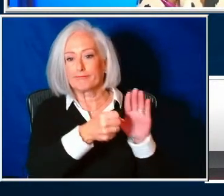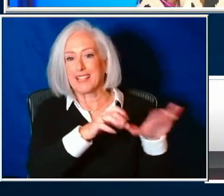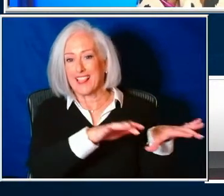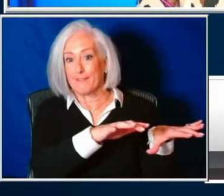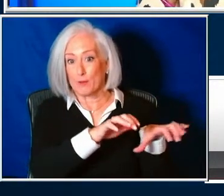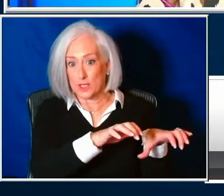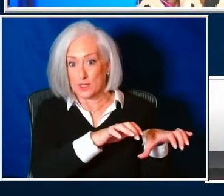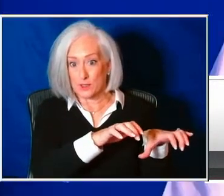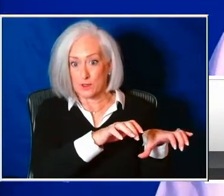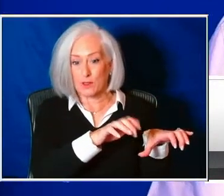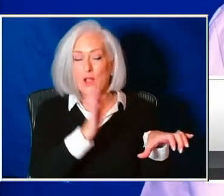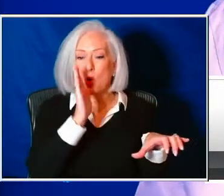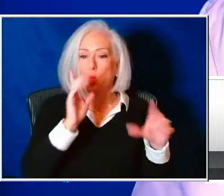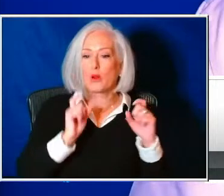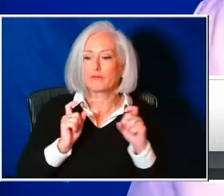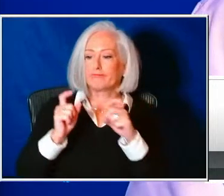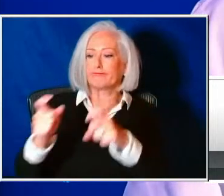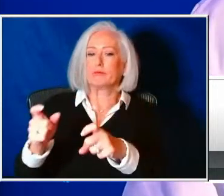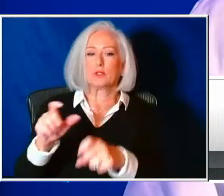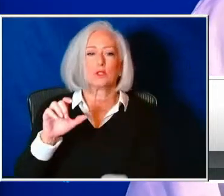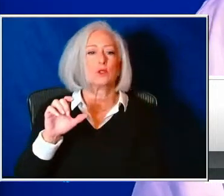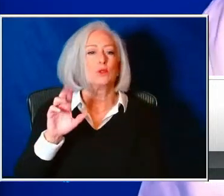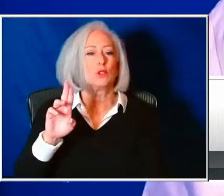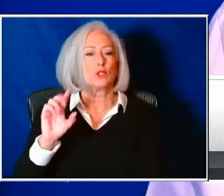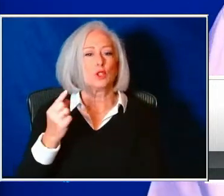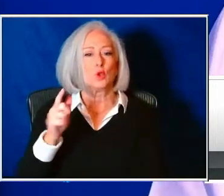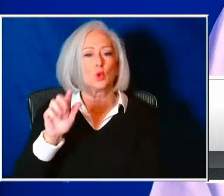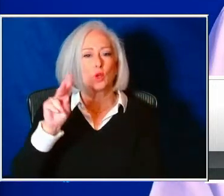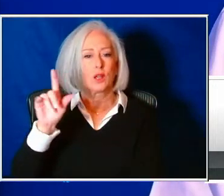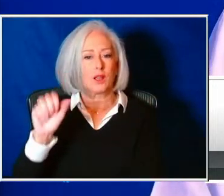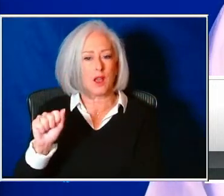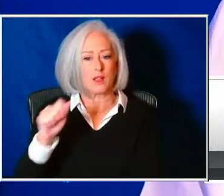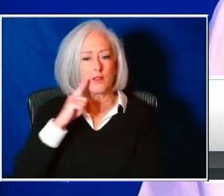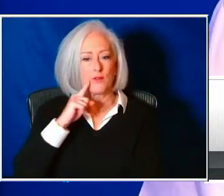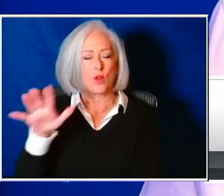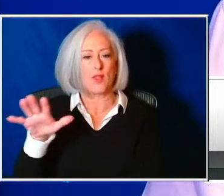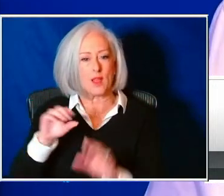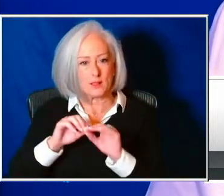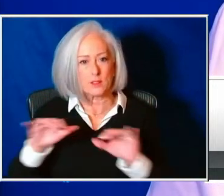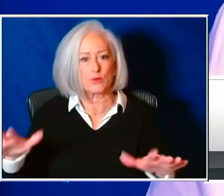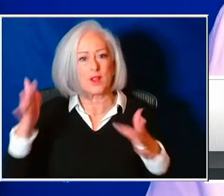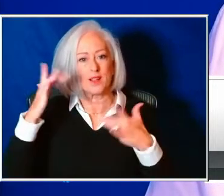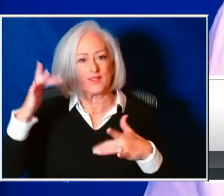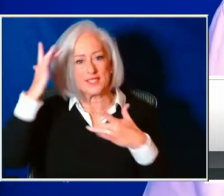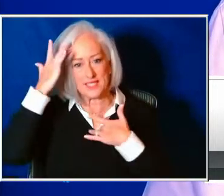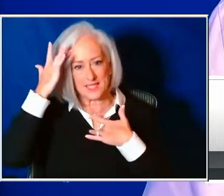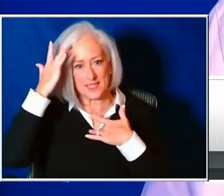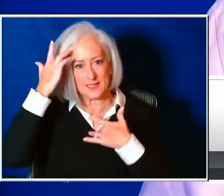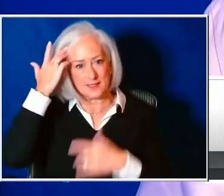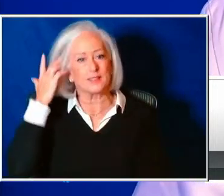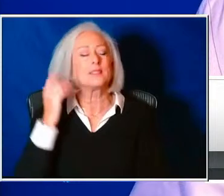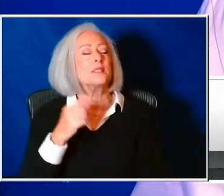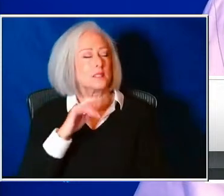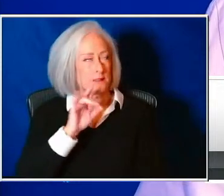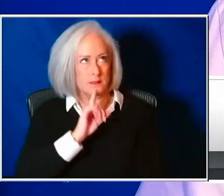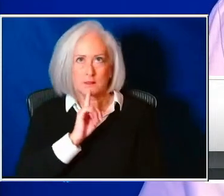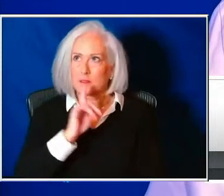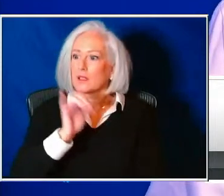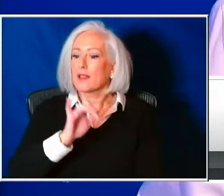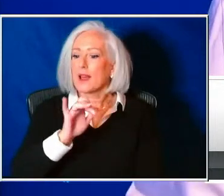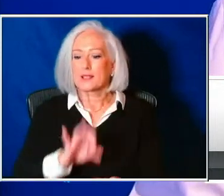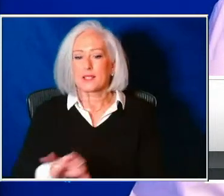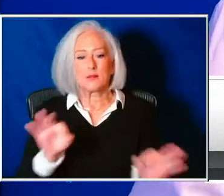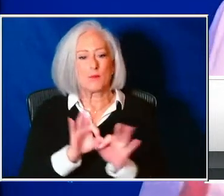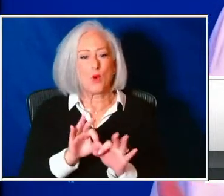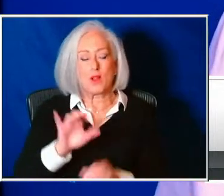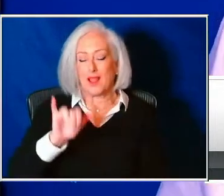be? So how important? It's going to be vitally important, I believe. This was an Ebola vaccine that was